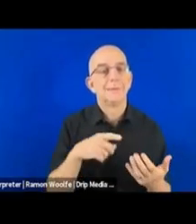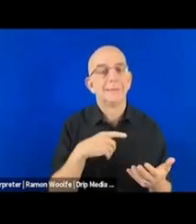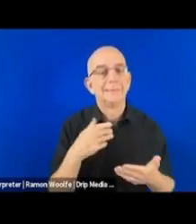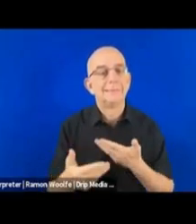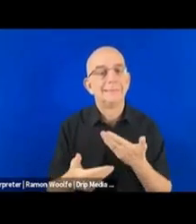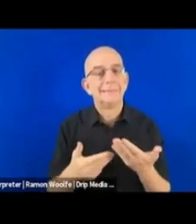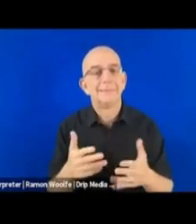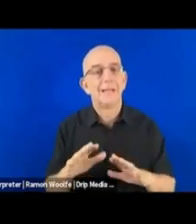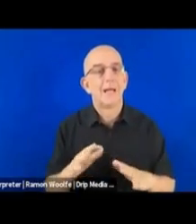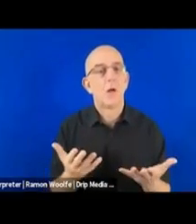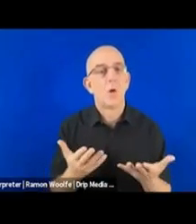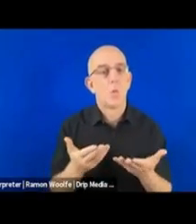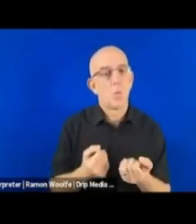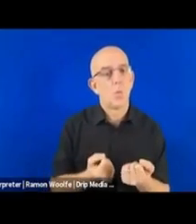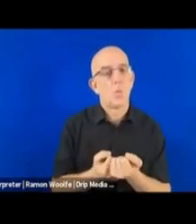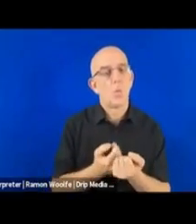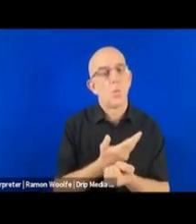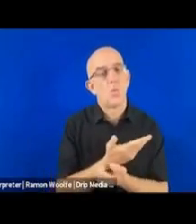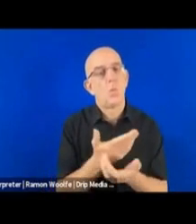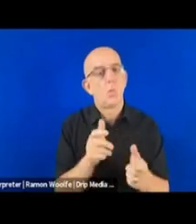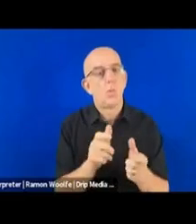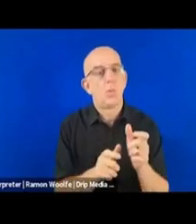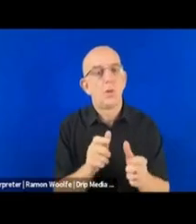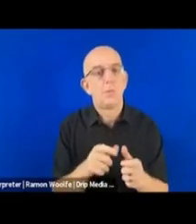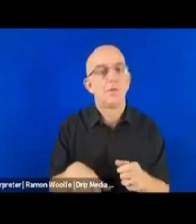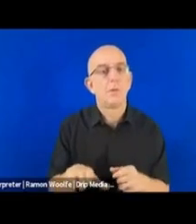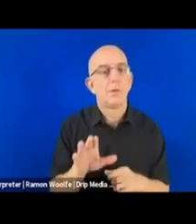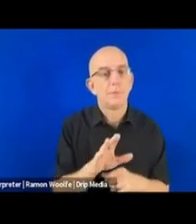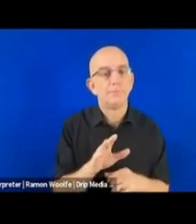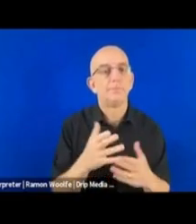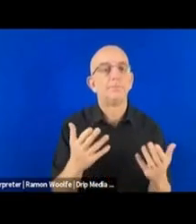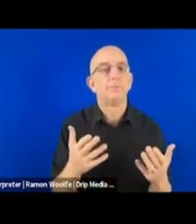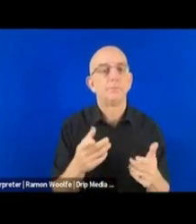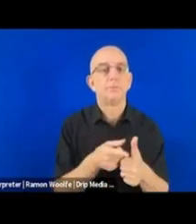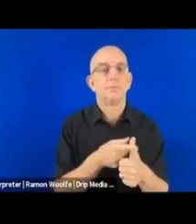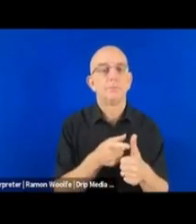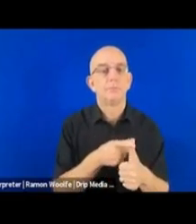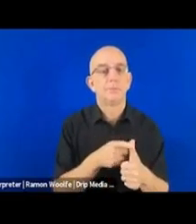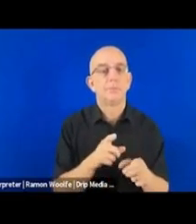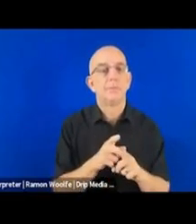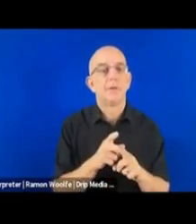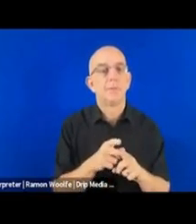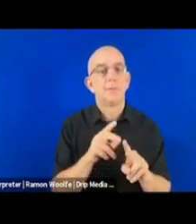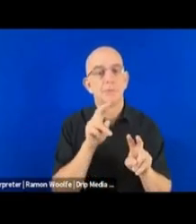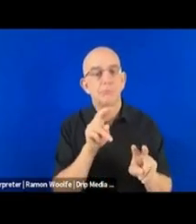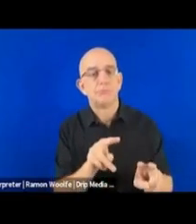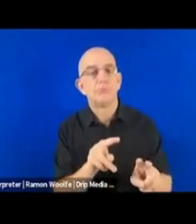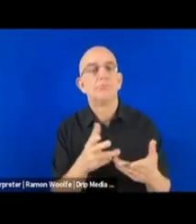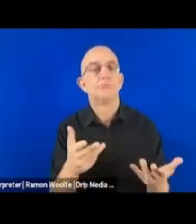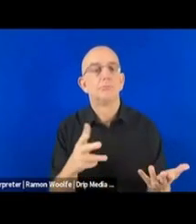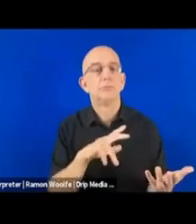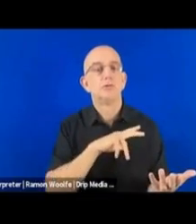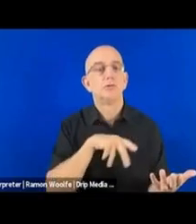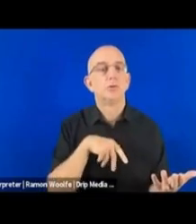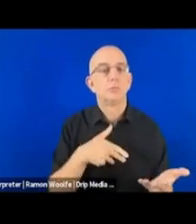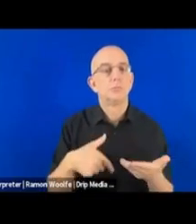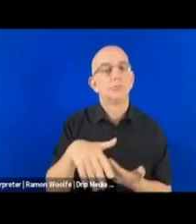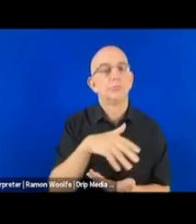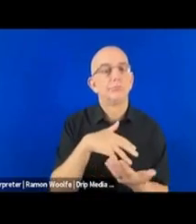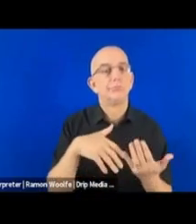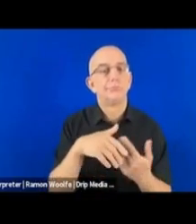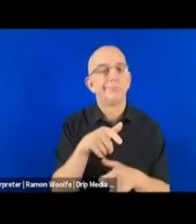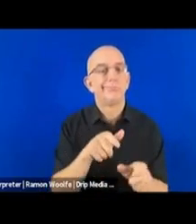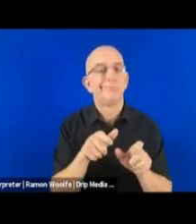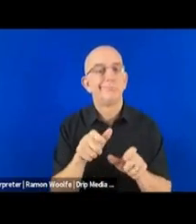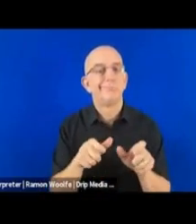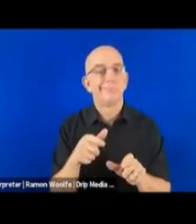institution to basically be able to incorporate the emerging issues with the understanding that we live in a global world,